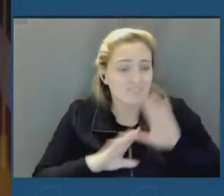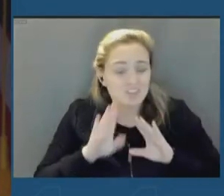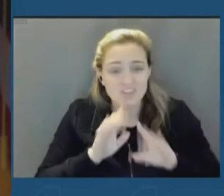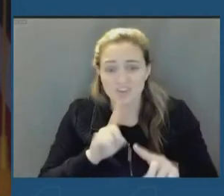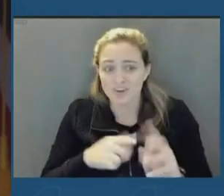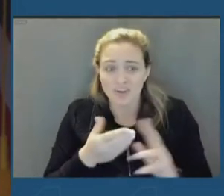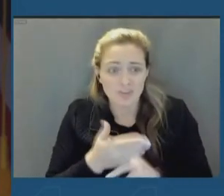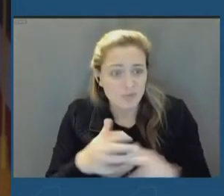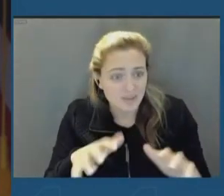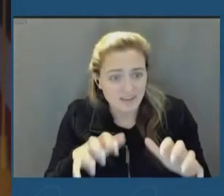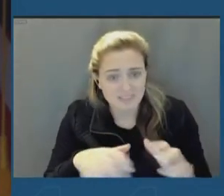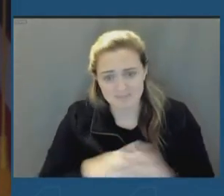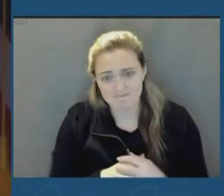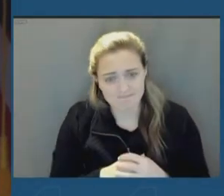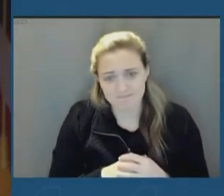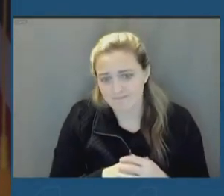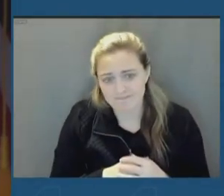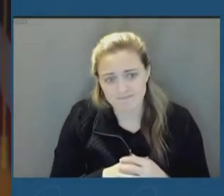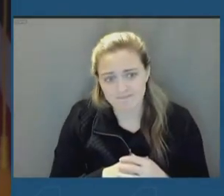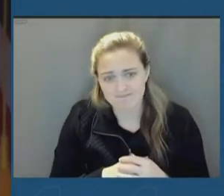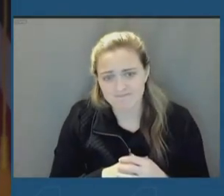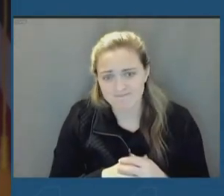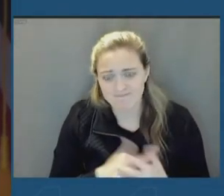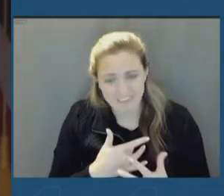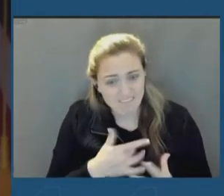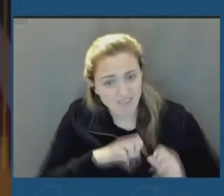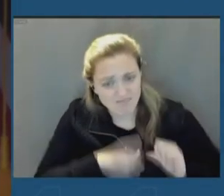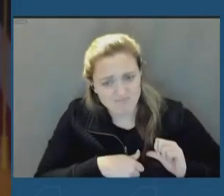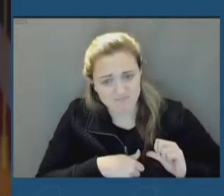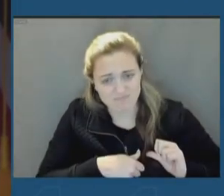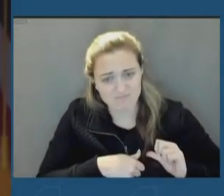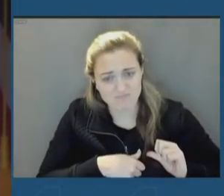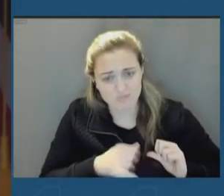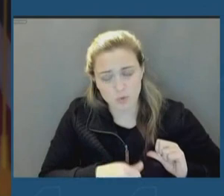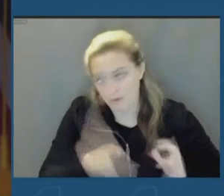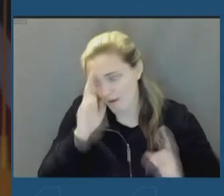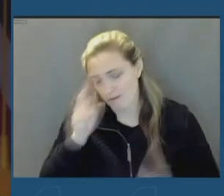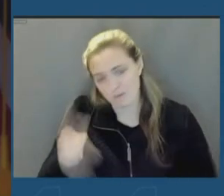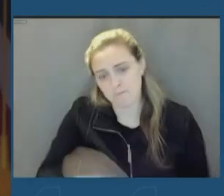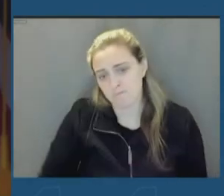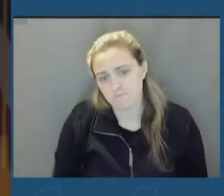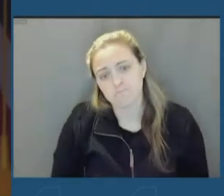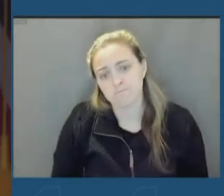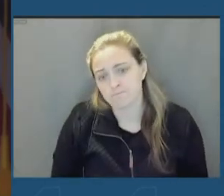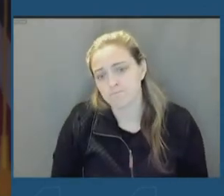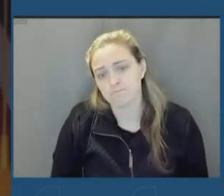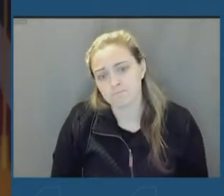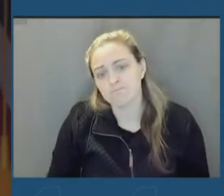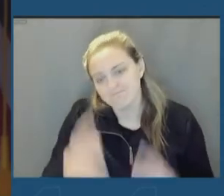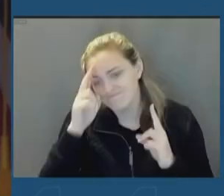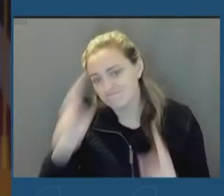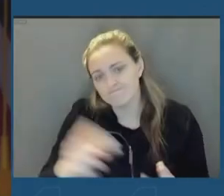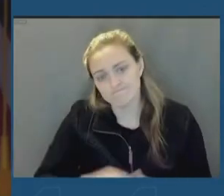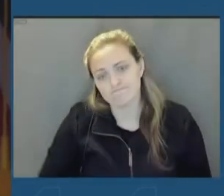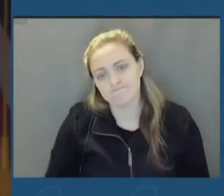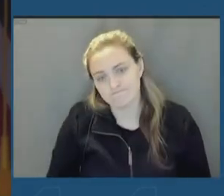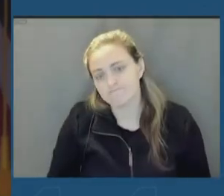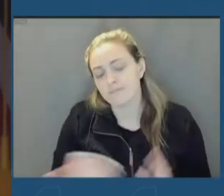ice. They felt the pain too. I honor them. I honor them. And